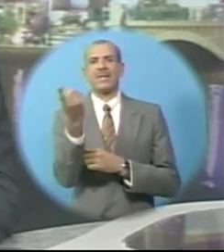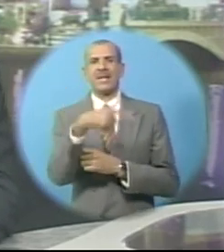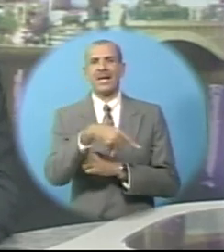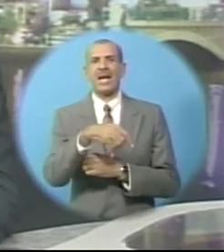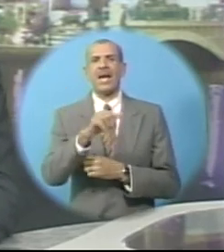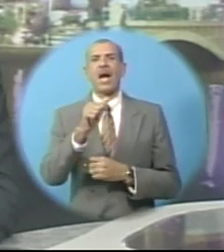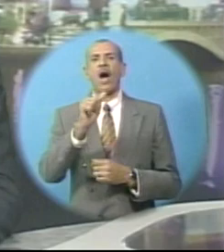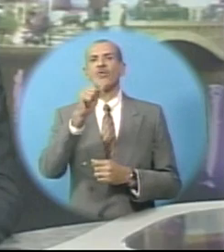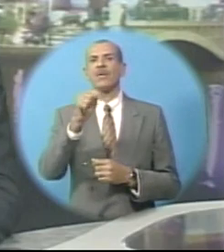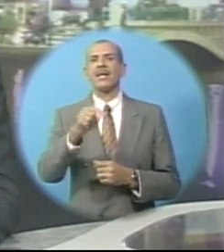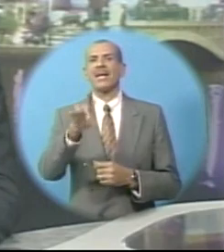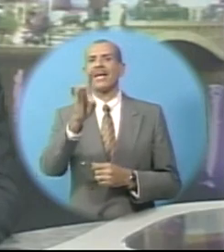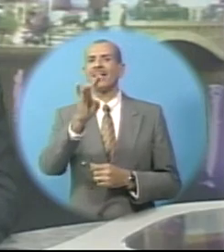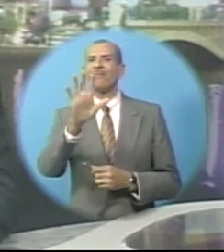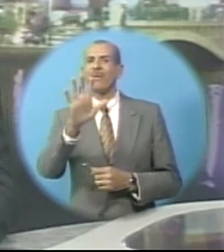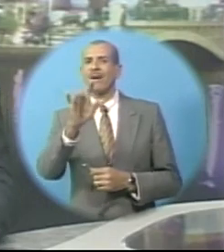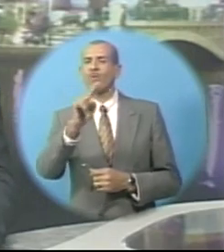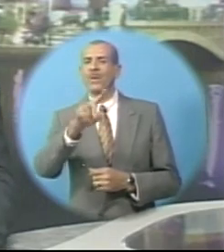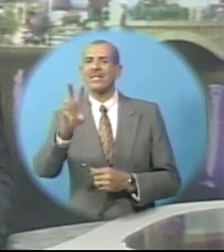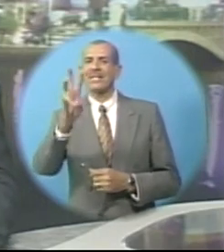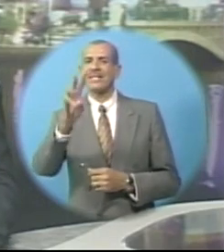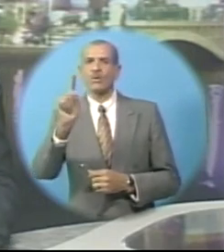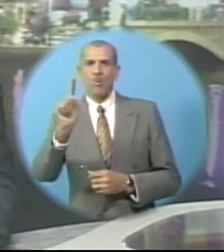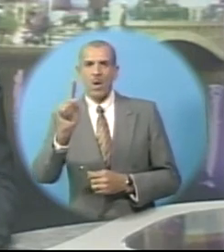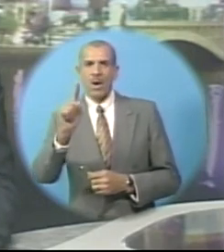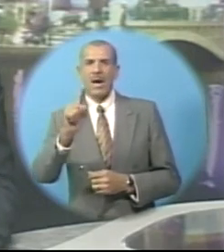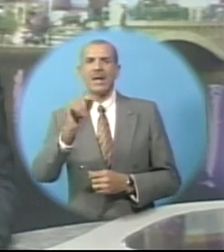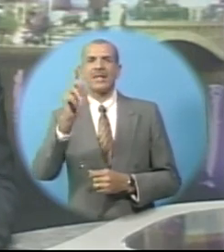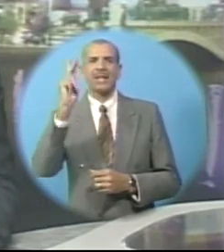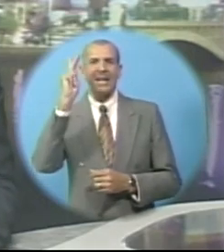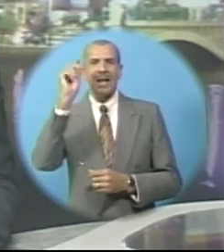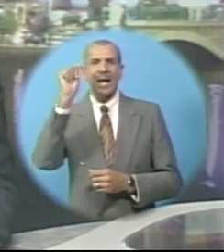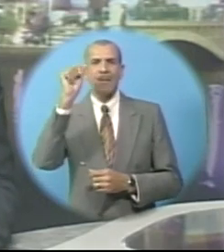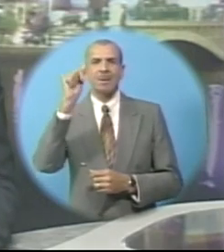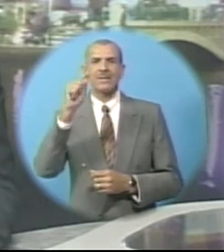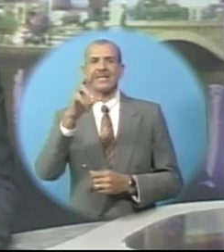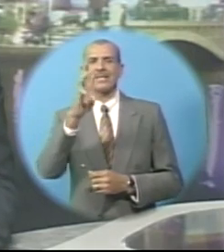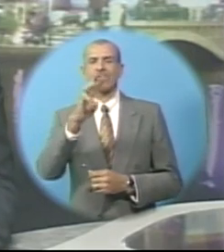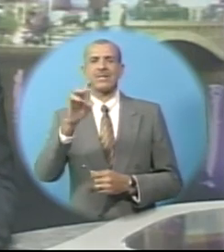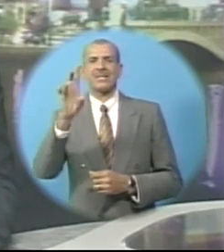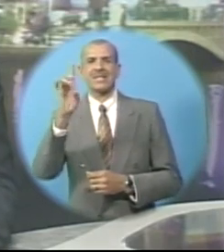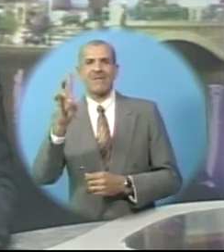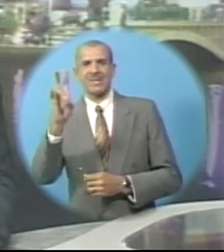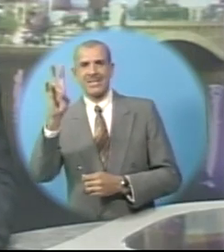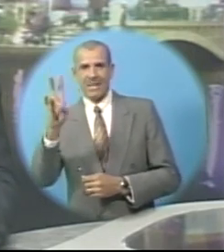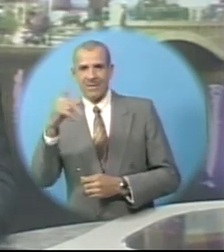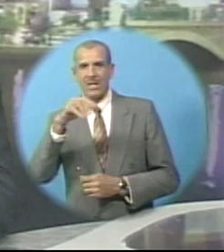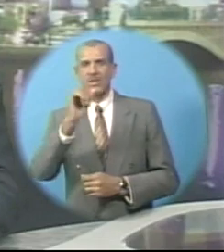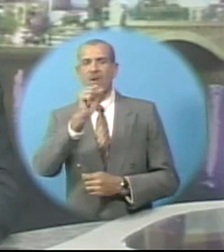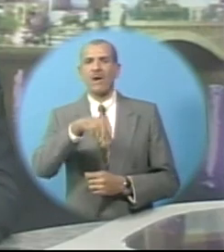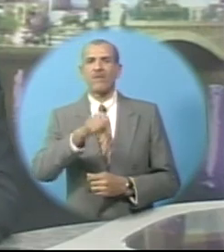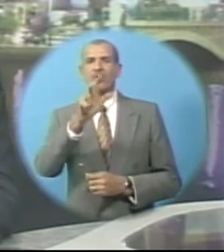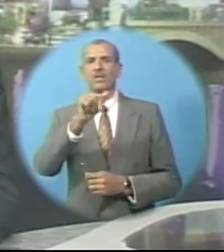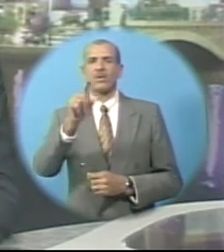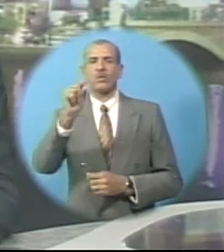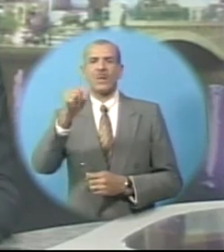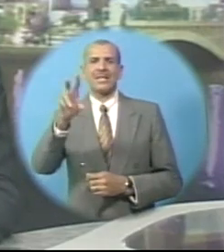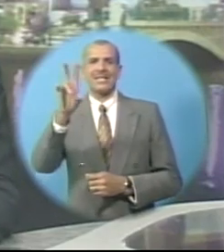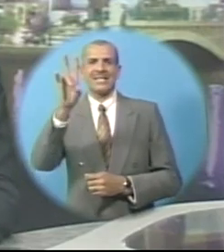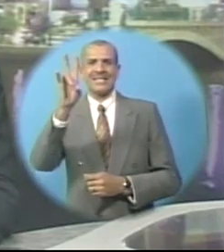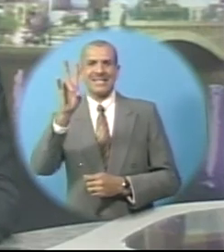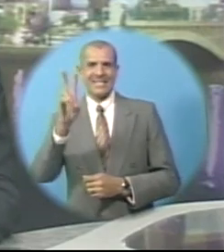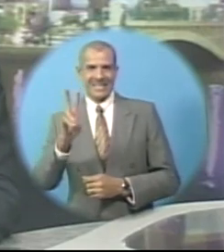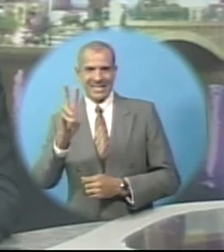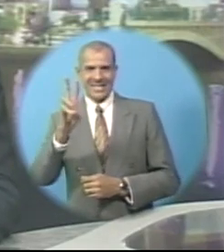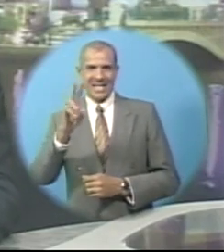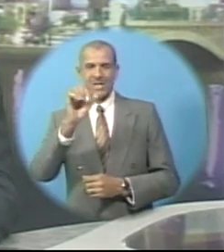Australia 85 and 161. Kyle Abbott took 6 for 77. South Africa 326. Now, South Africa,